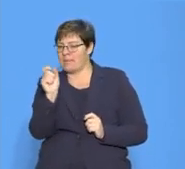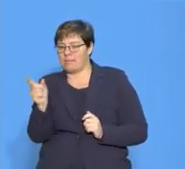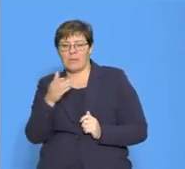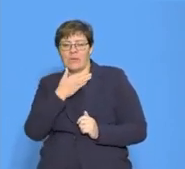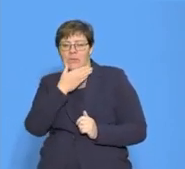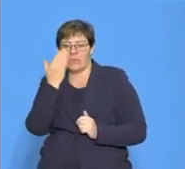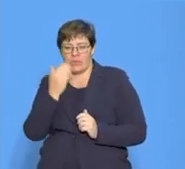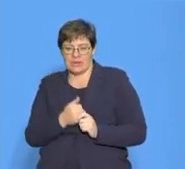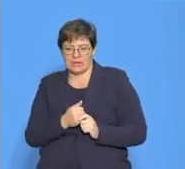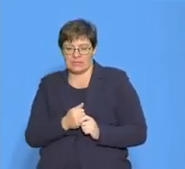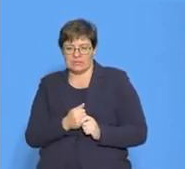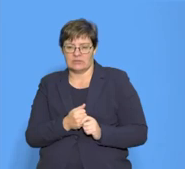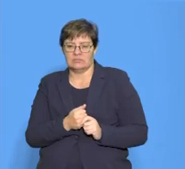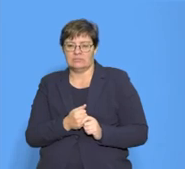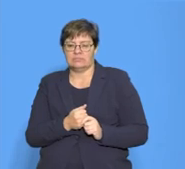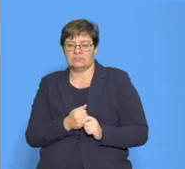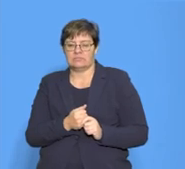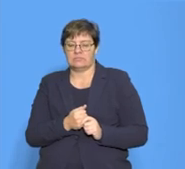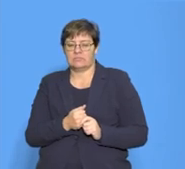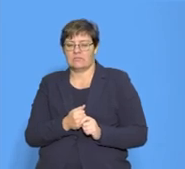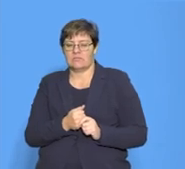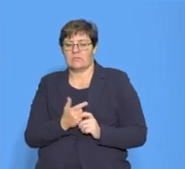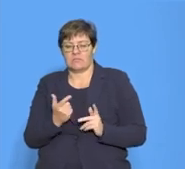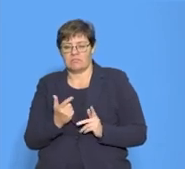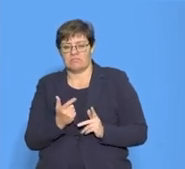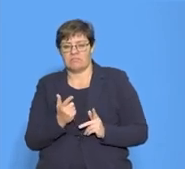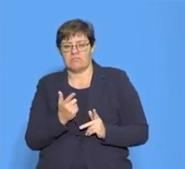Okay, so they're not as large. There's no gaps.